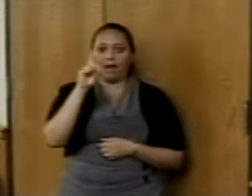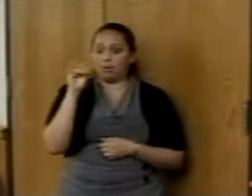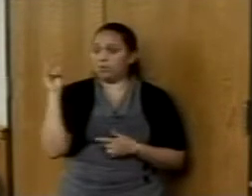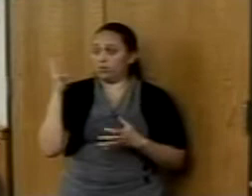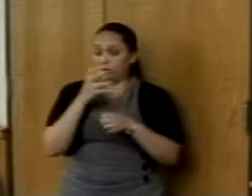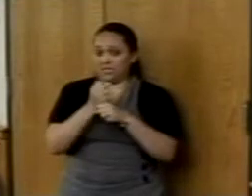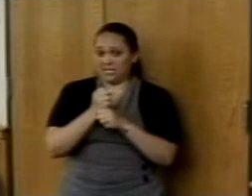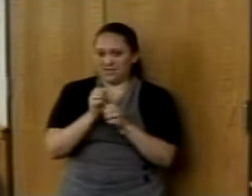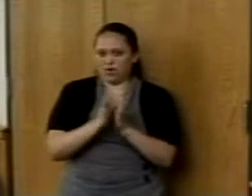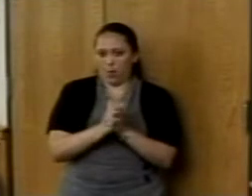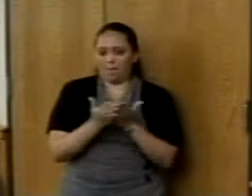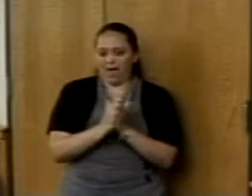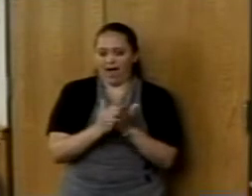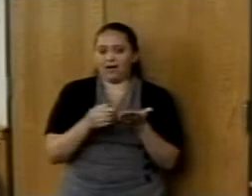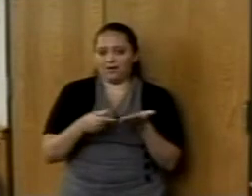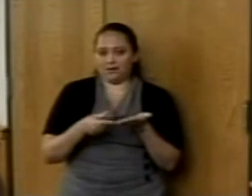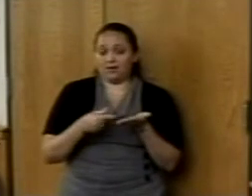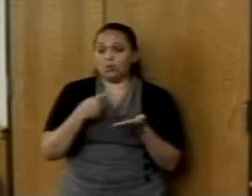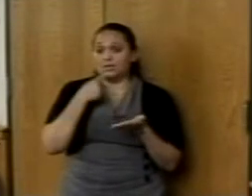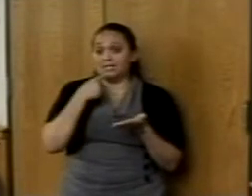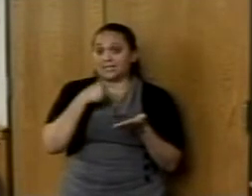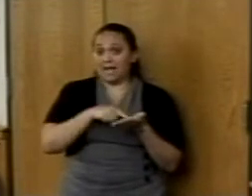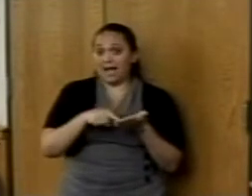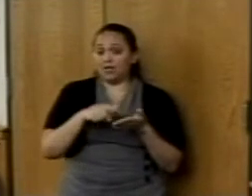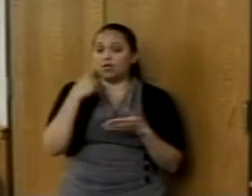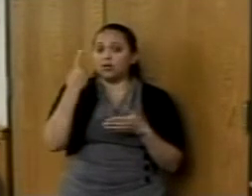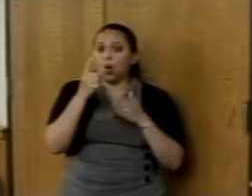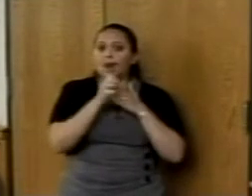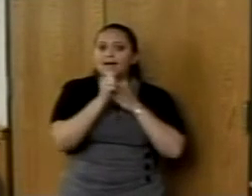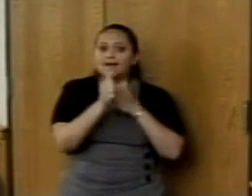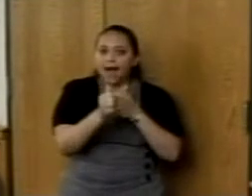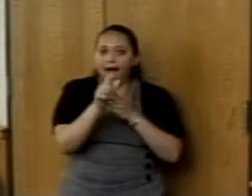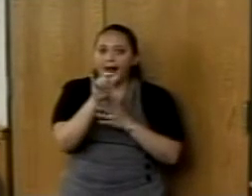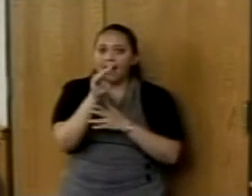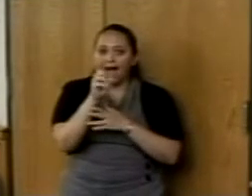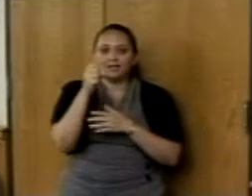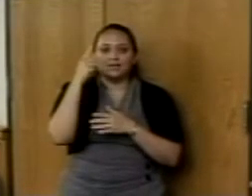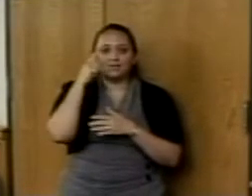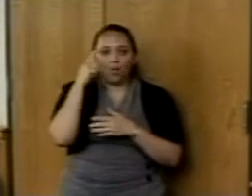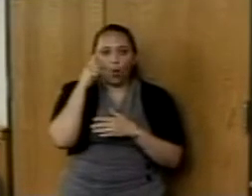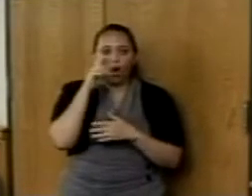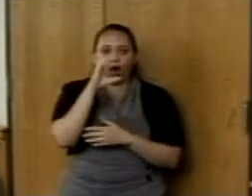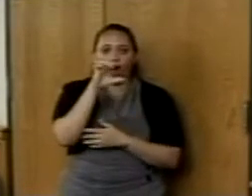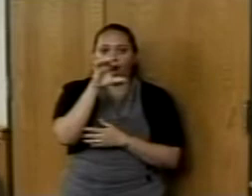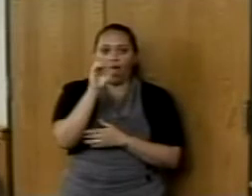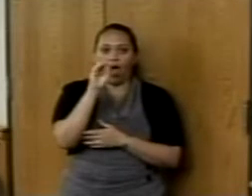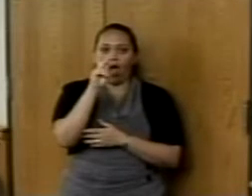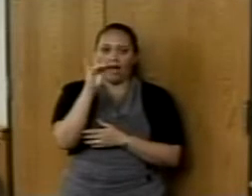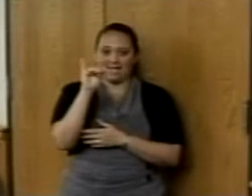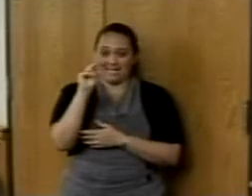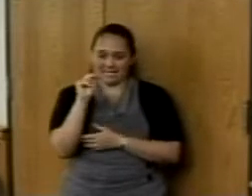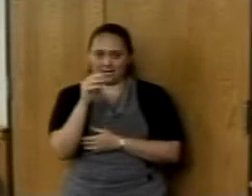board packet, which clearly state that those are merely guidelines for clocking in and clocking out.